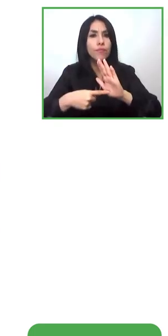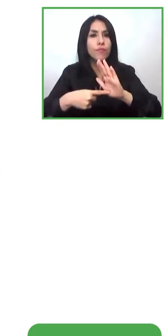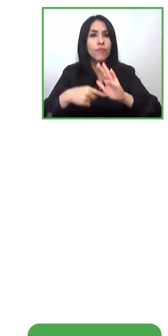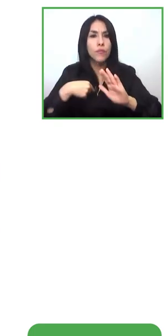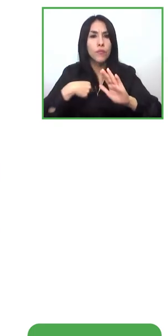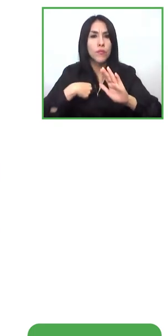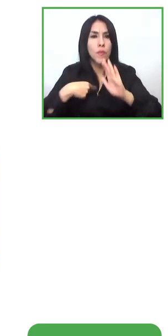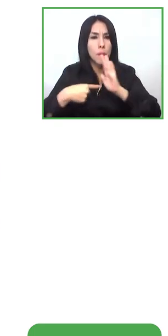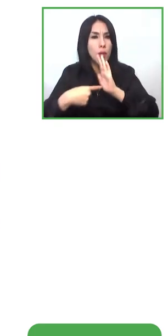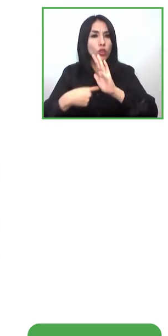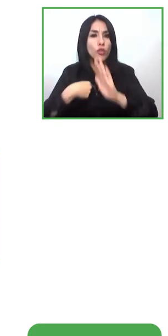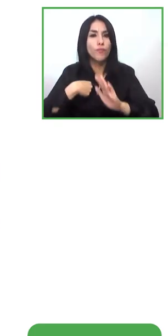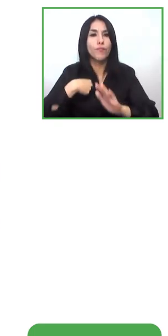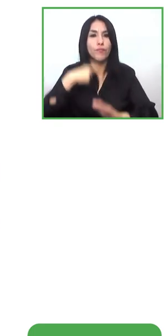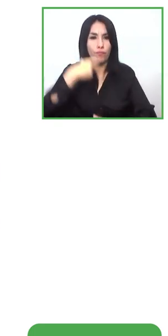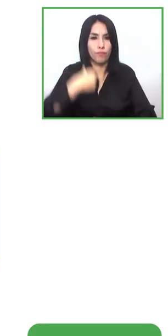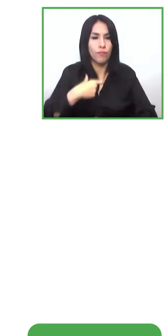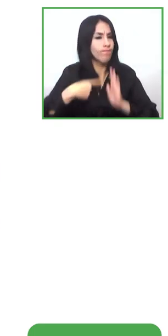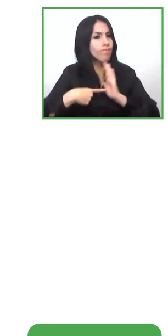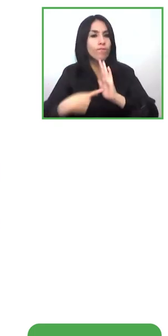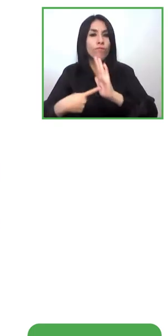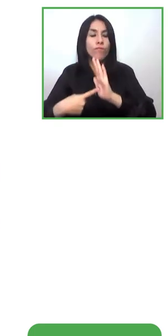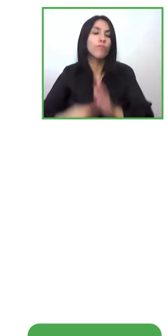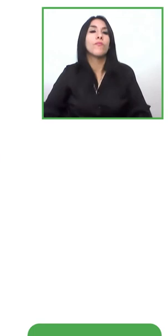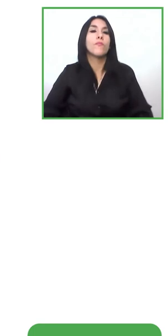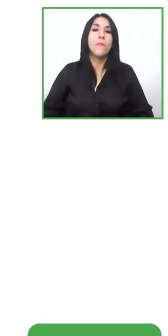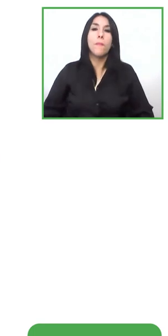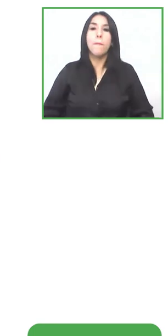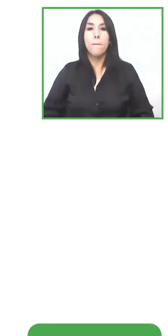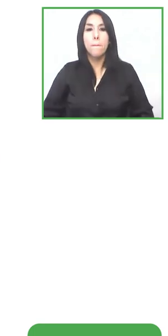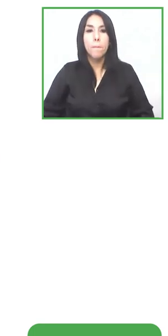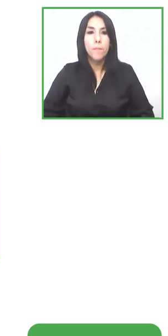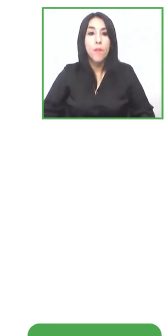it's precisely those processes of being in